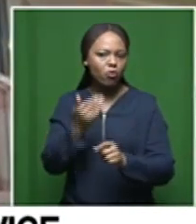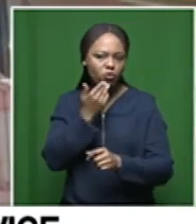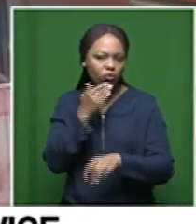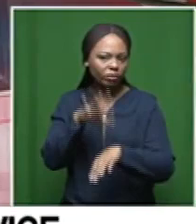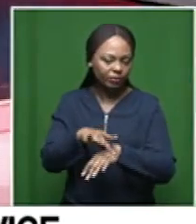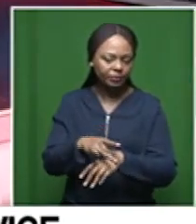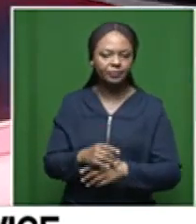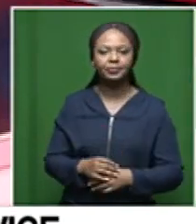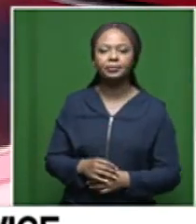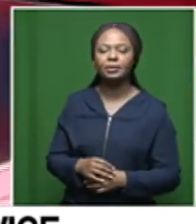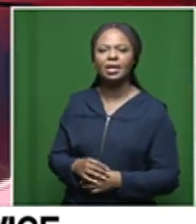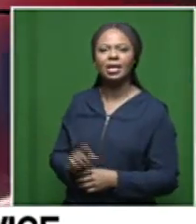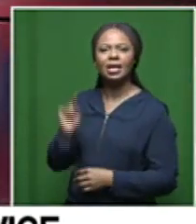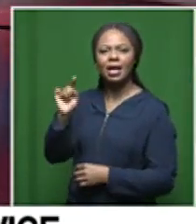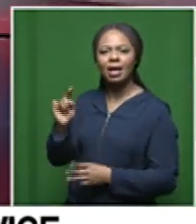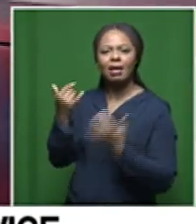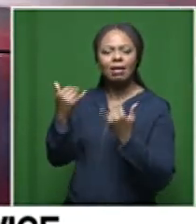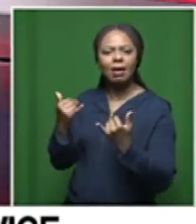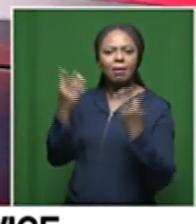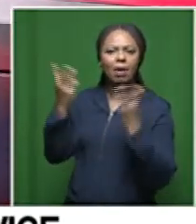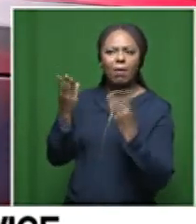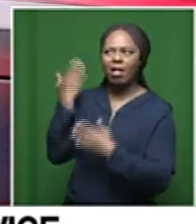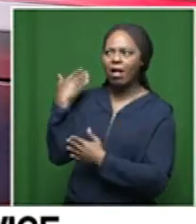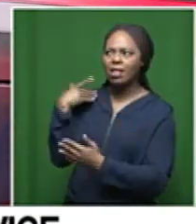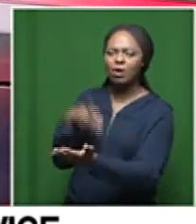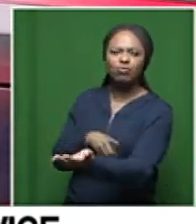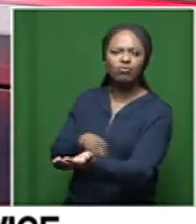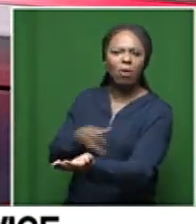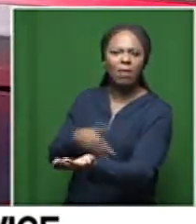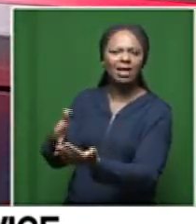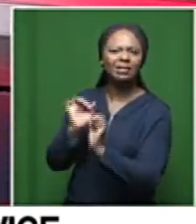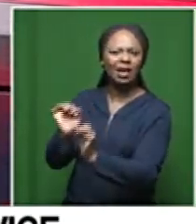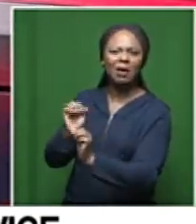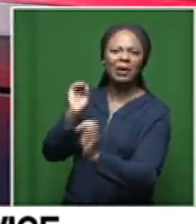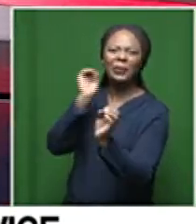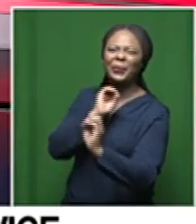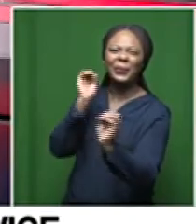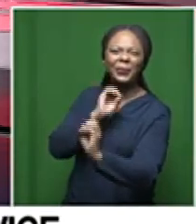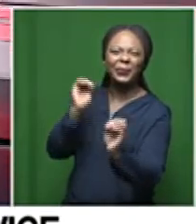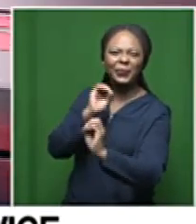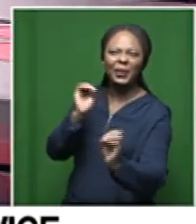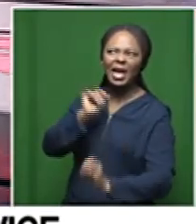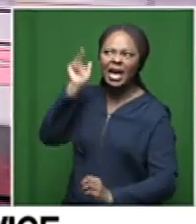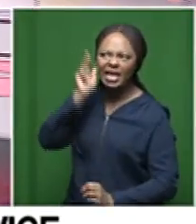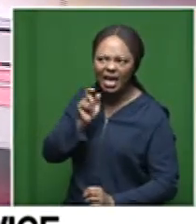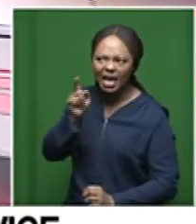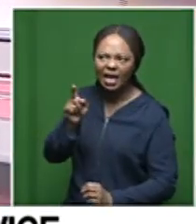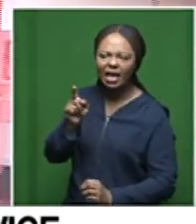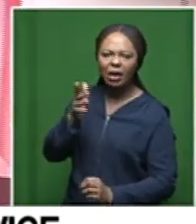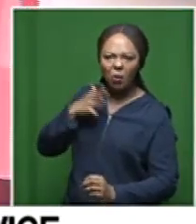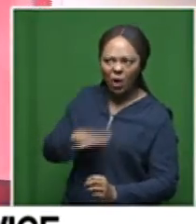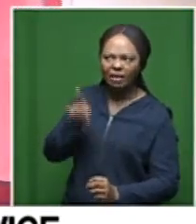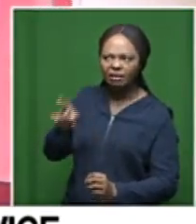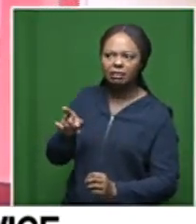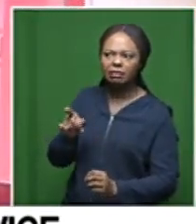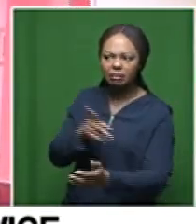that people who have not donated in the past and, hear of the ads that go out and donate is this issue of payment. Now, one